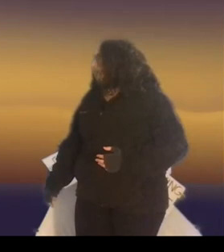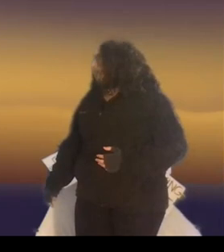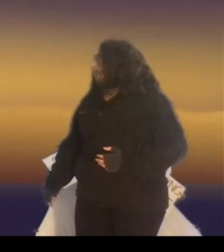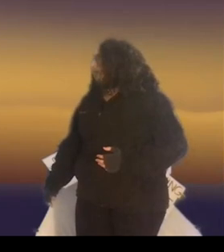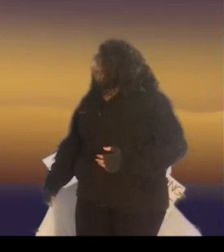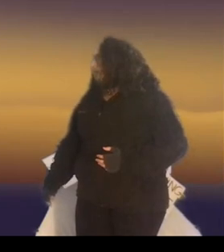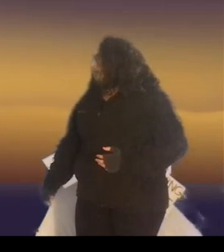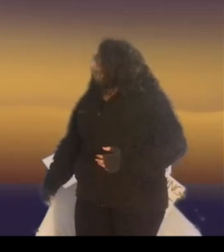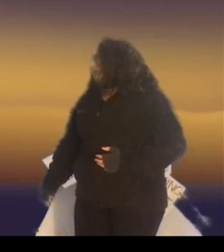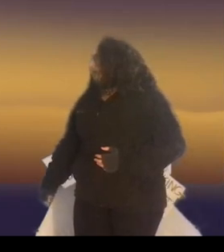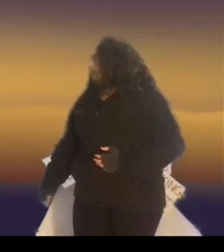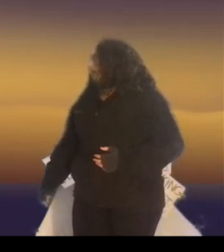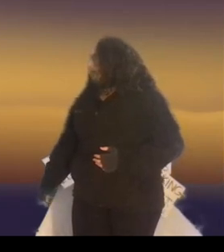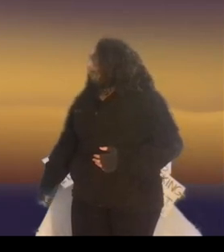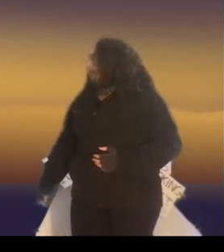him?